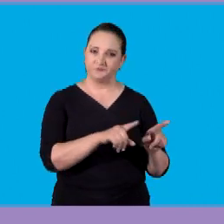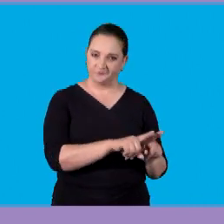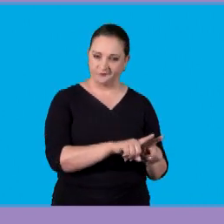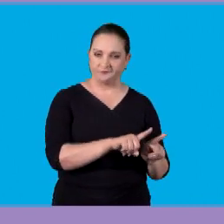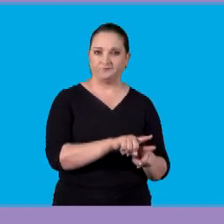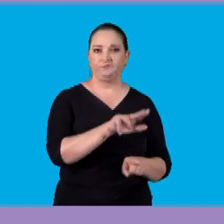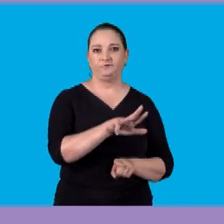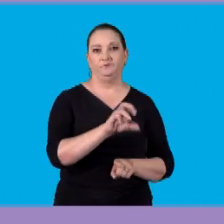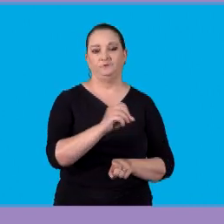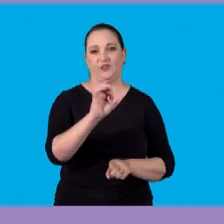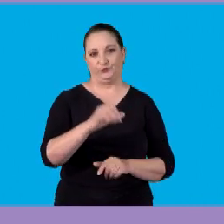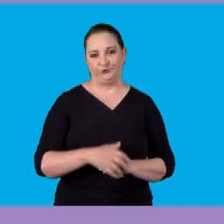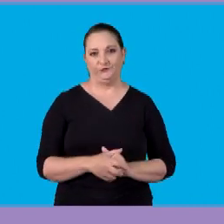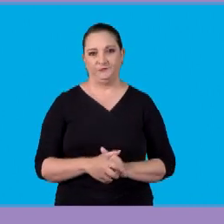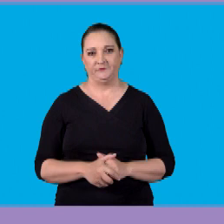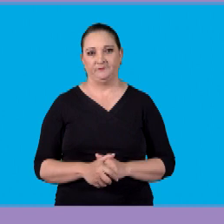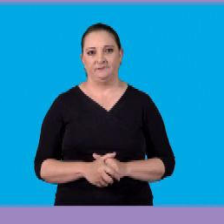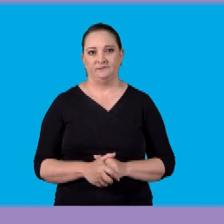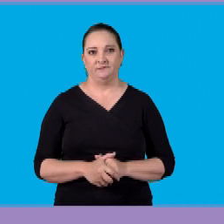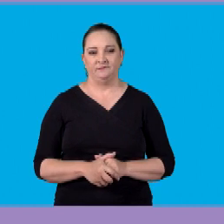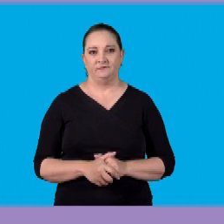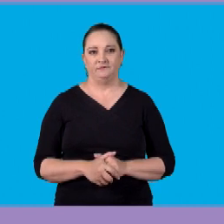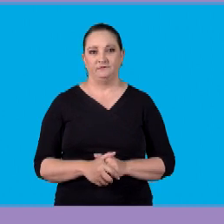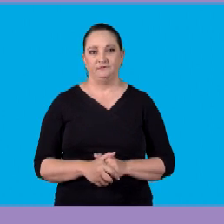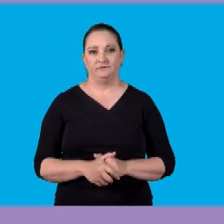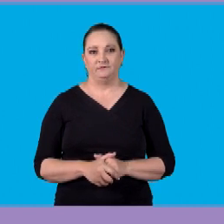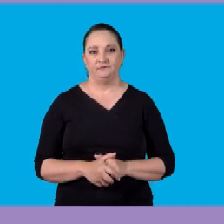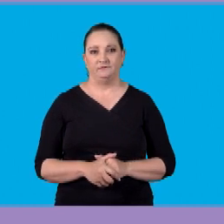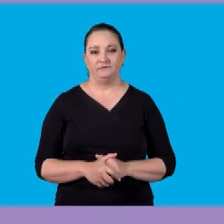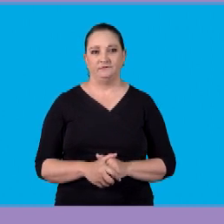are equal to 90 degrees.